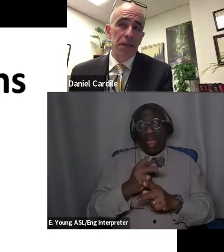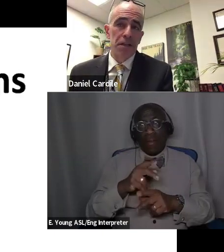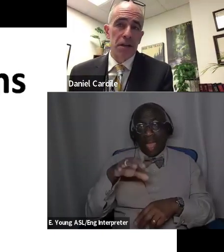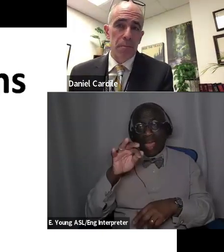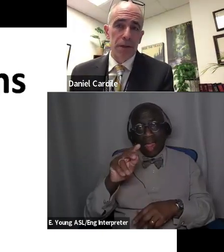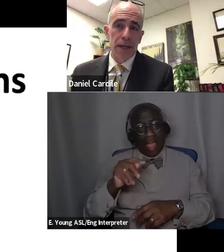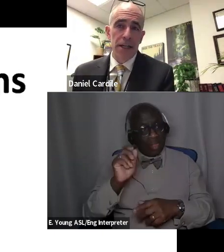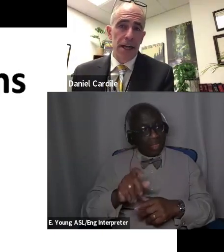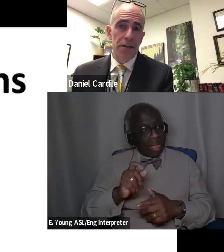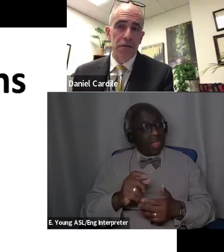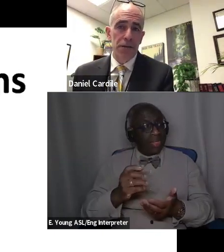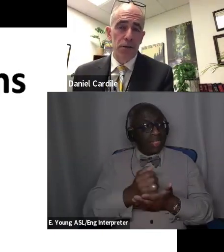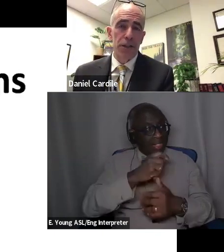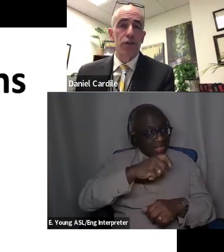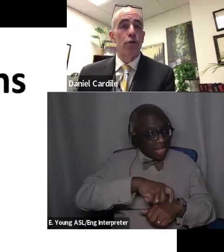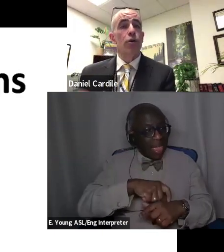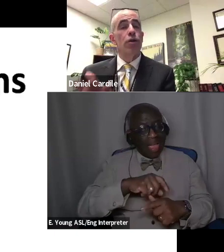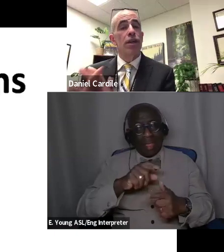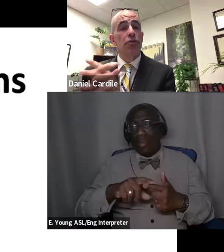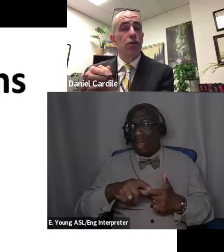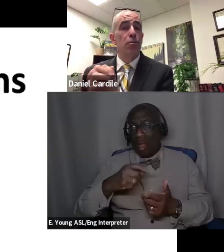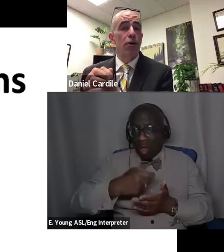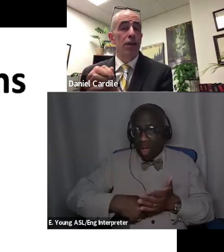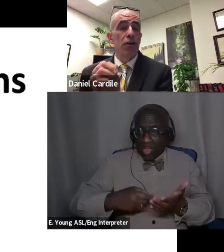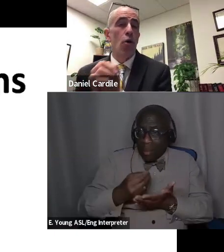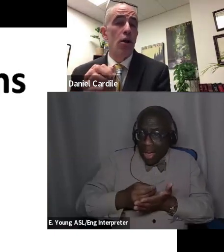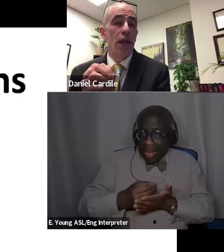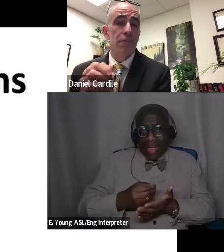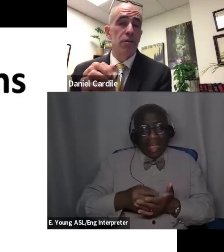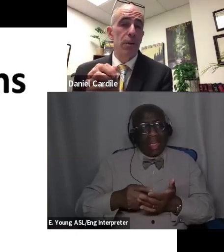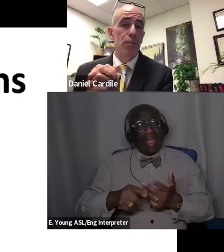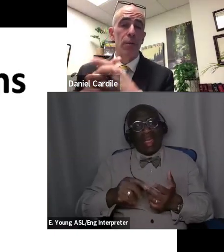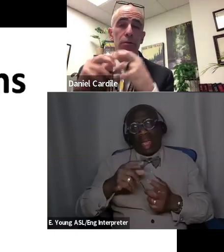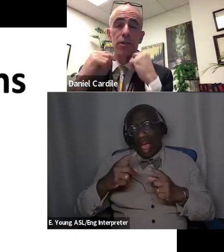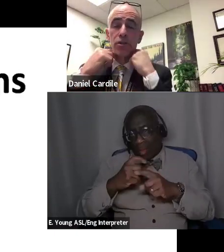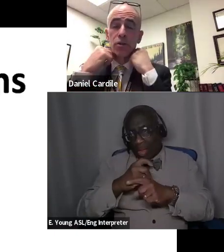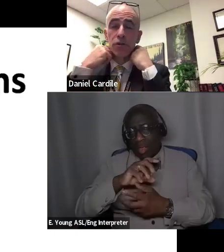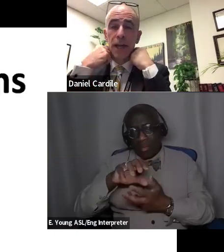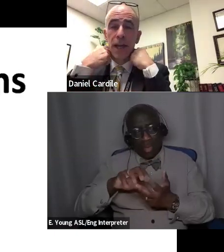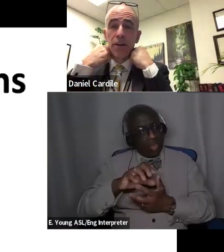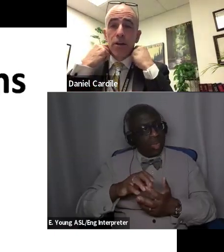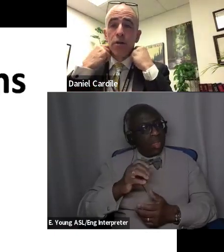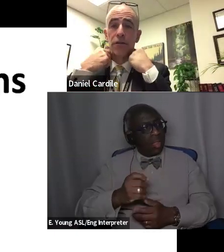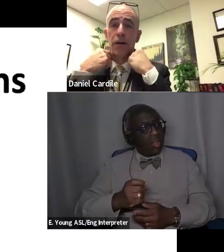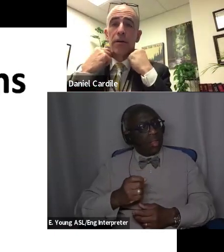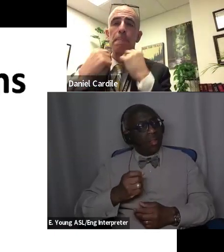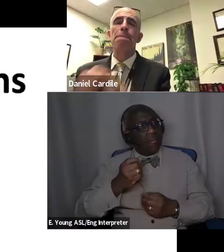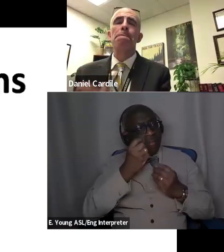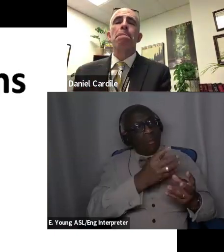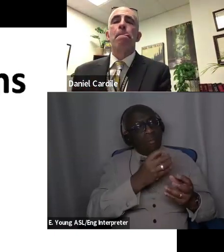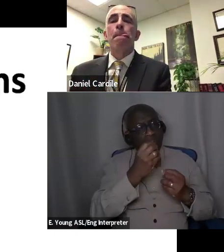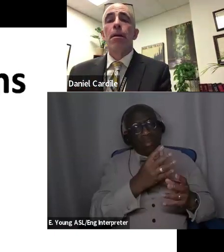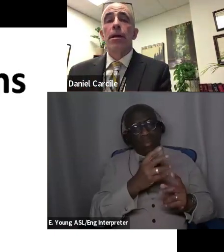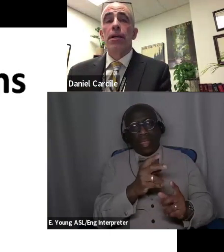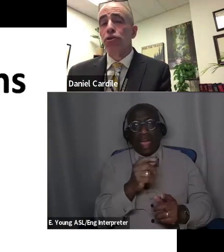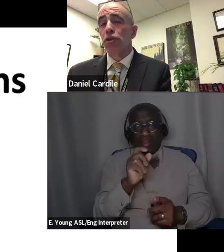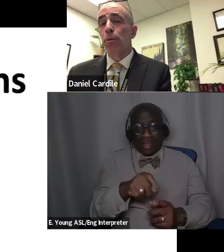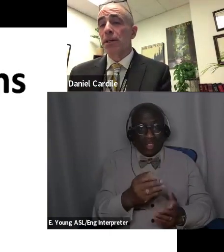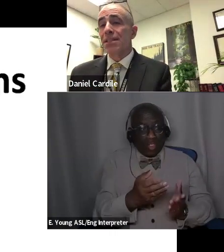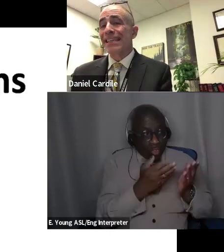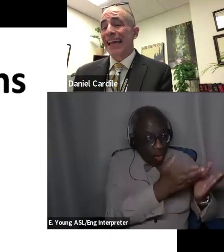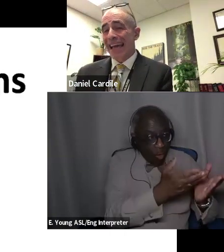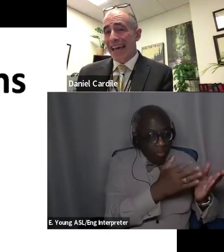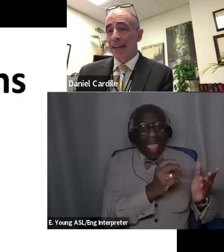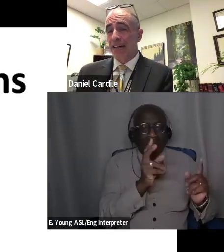little bit complicated and confusing. So the interested parties all have to be properly served and notified.